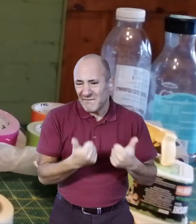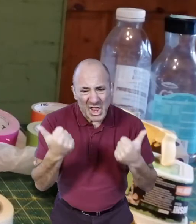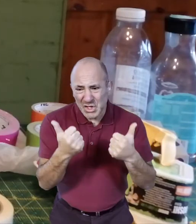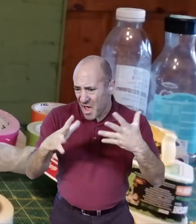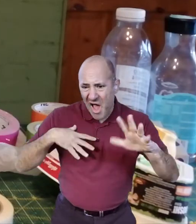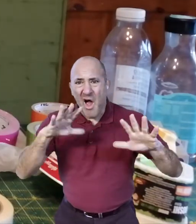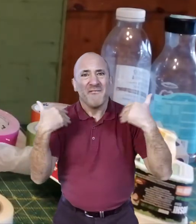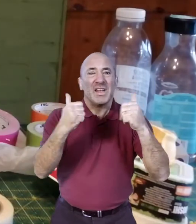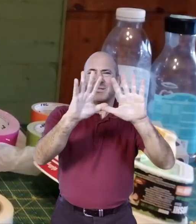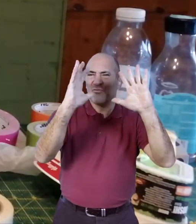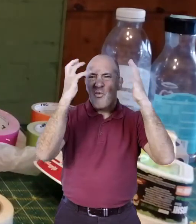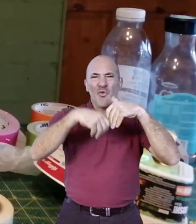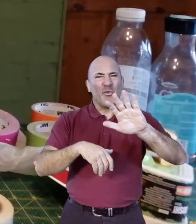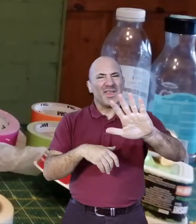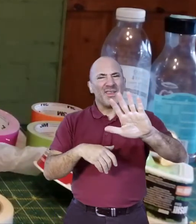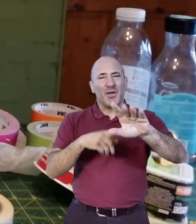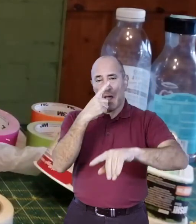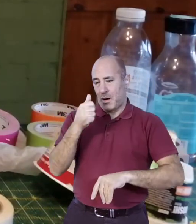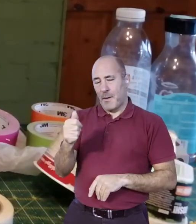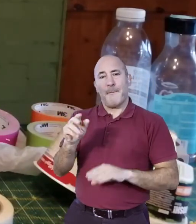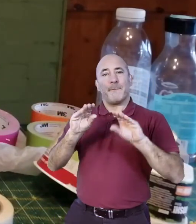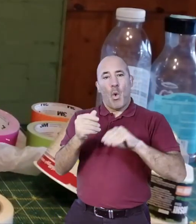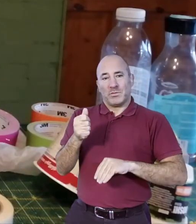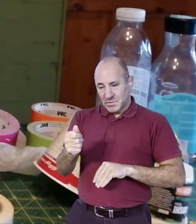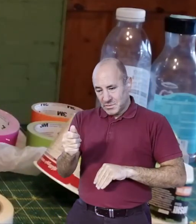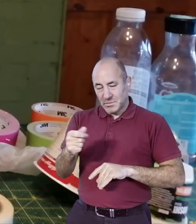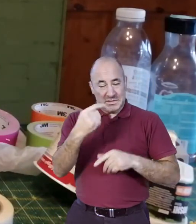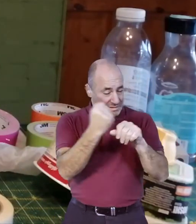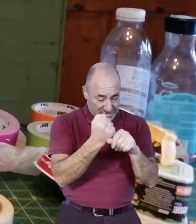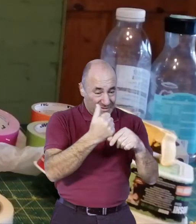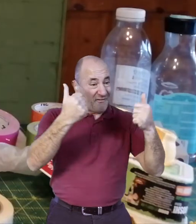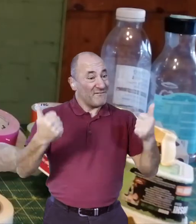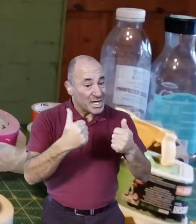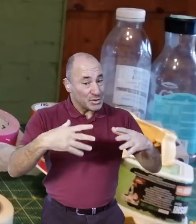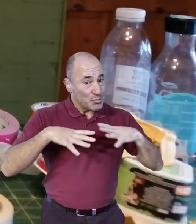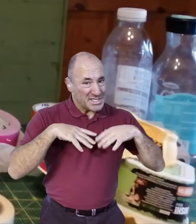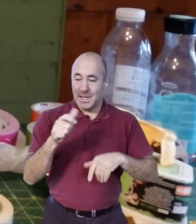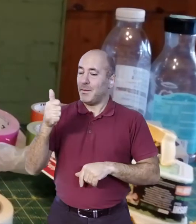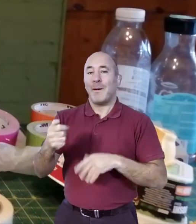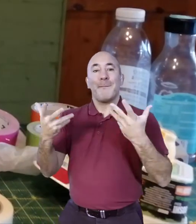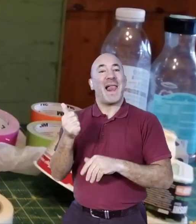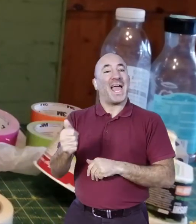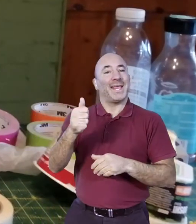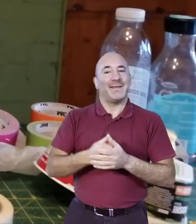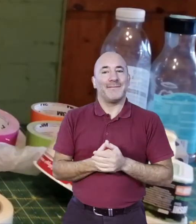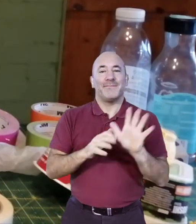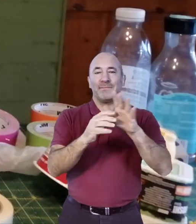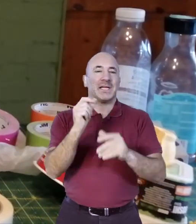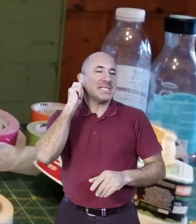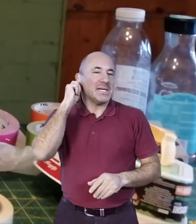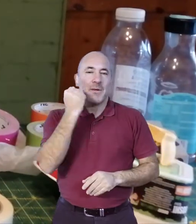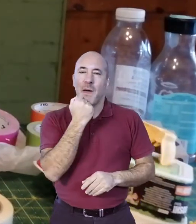finished making yet, just pause this and pick up when you're ready. So tip number